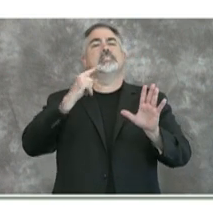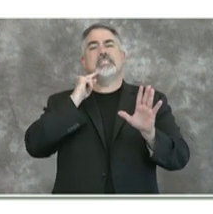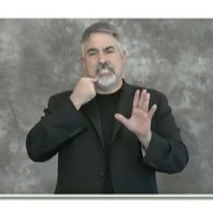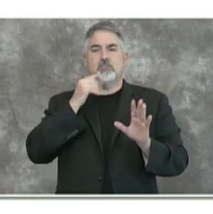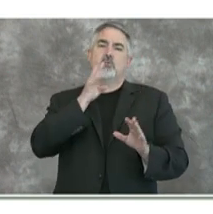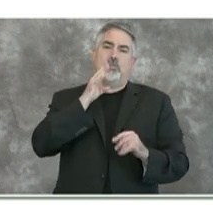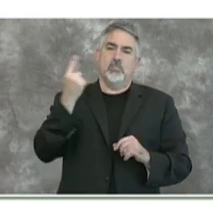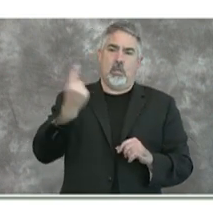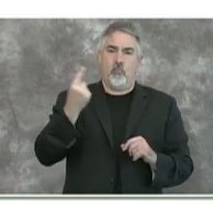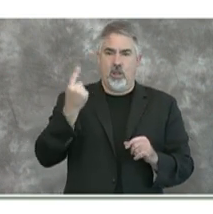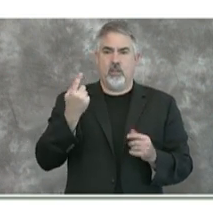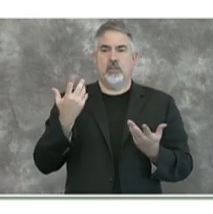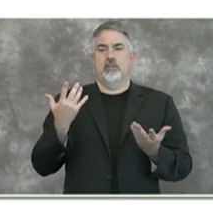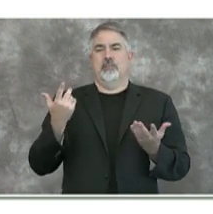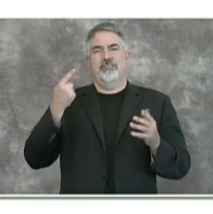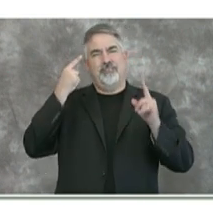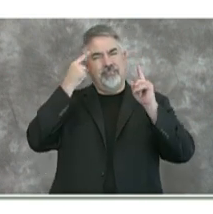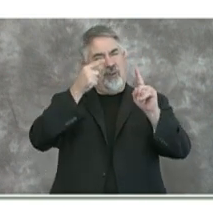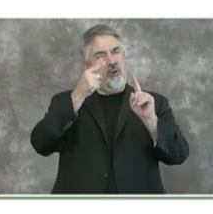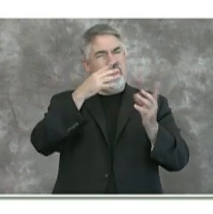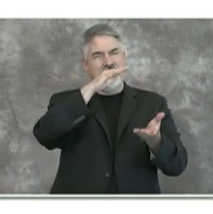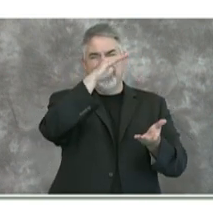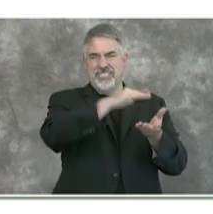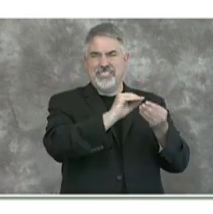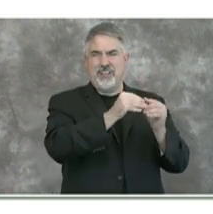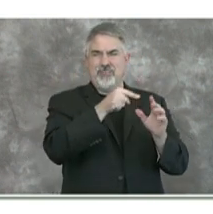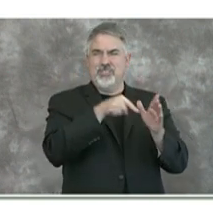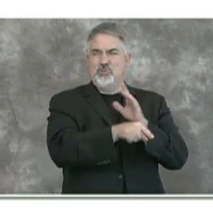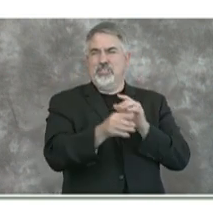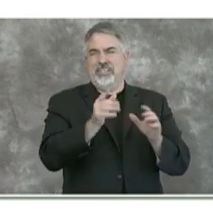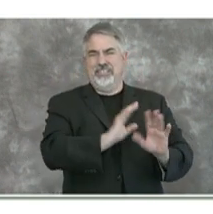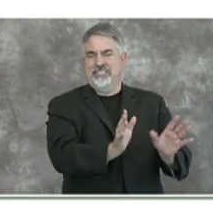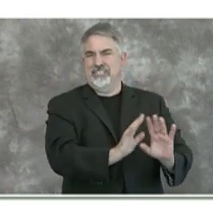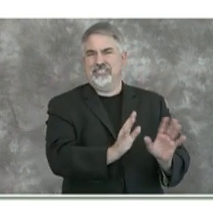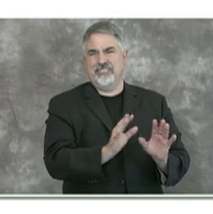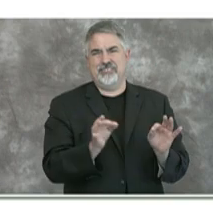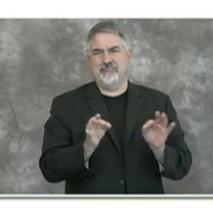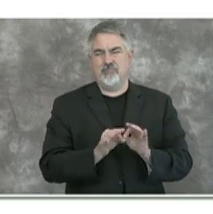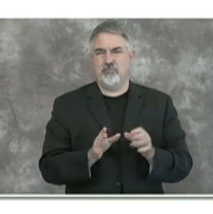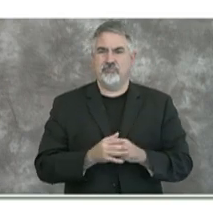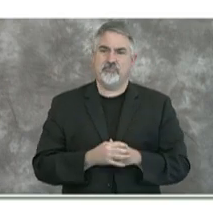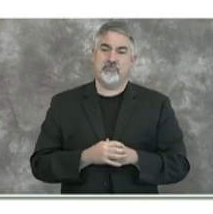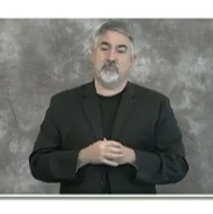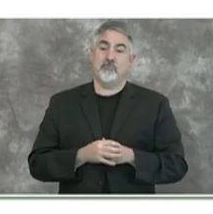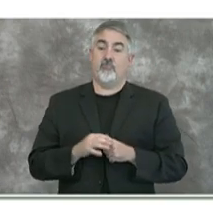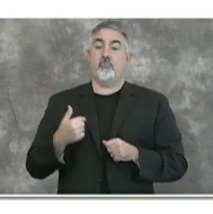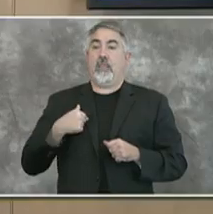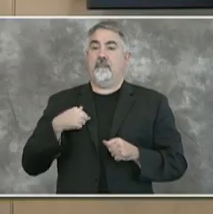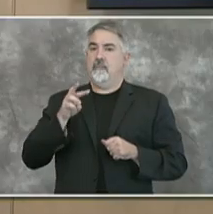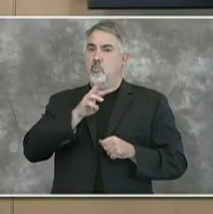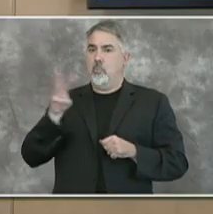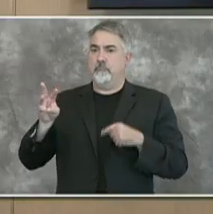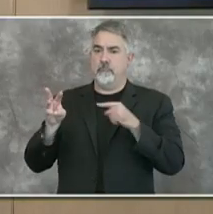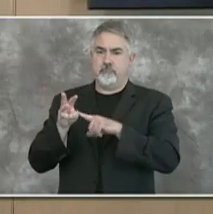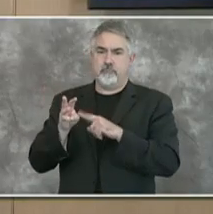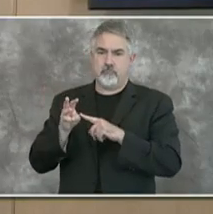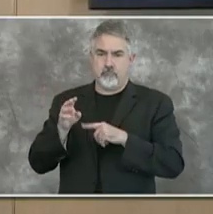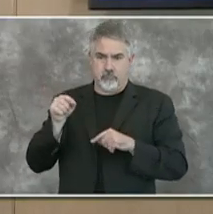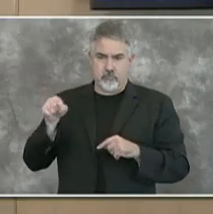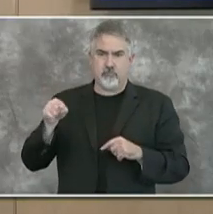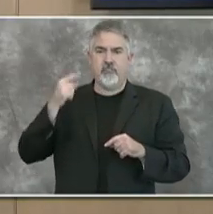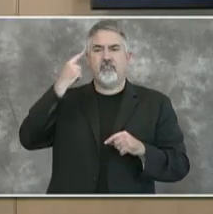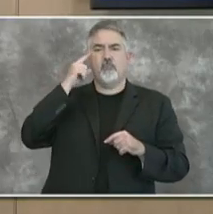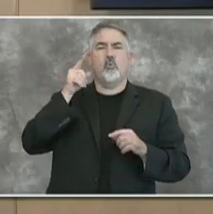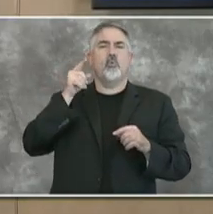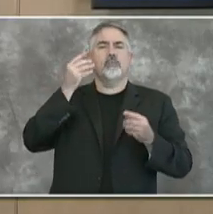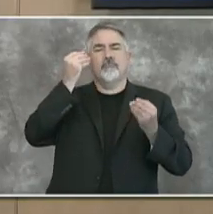of suicide. I would direct people to the Up to Us website for further resources about suicide